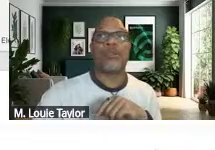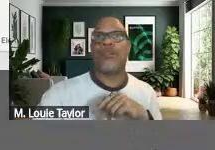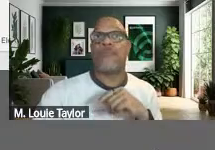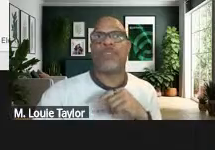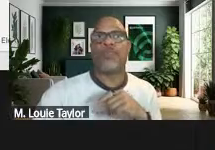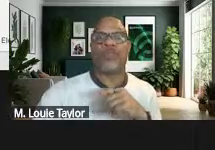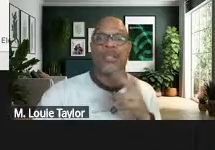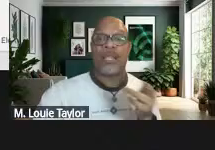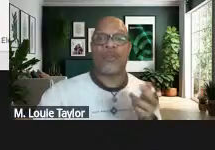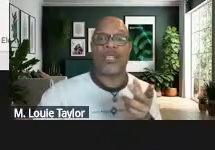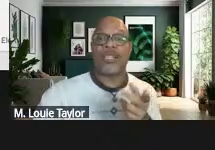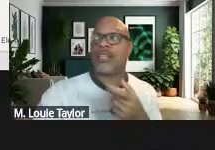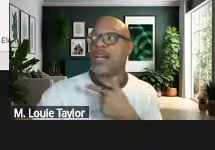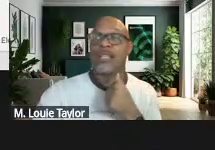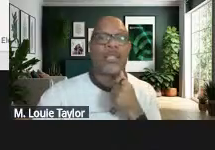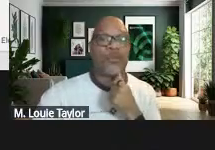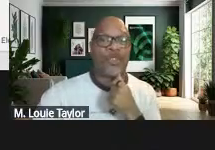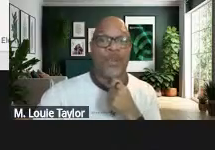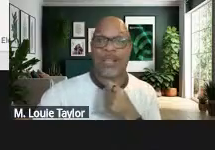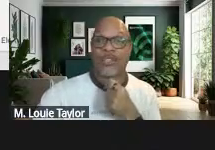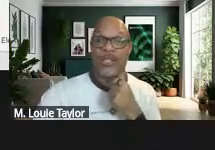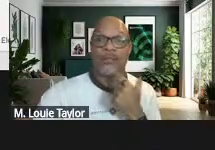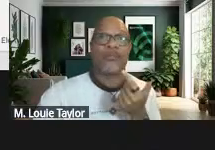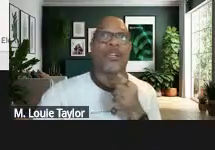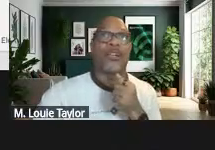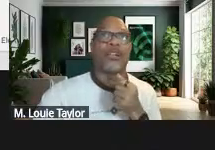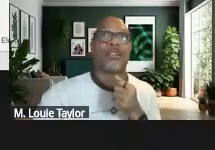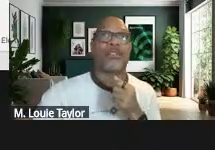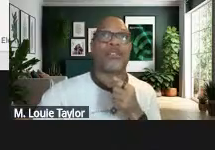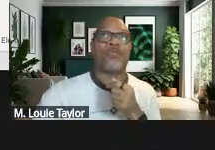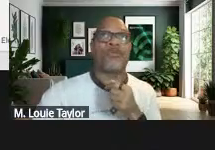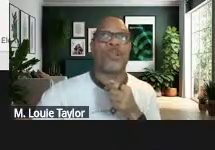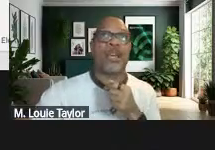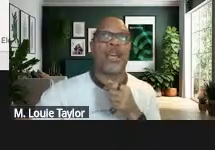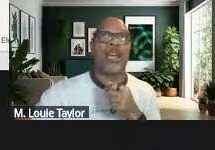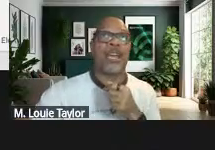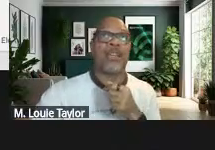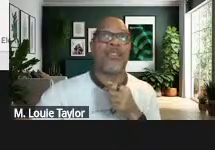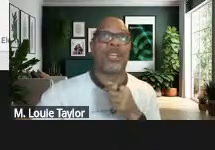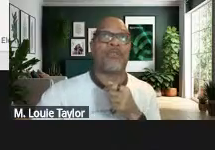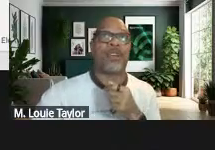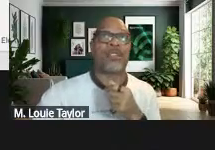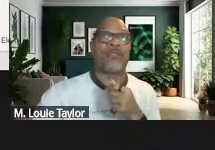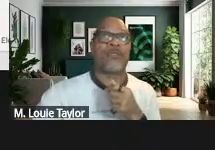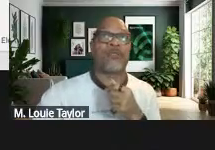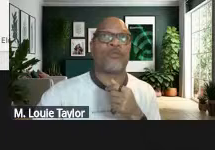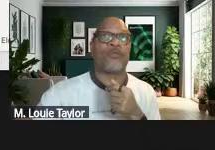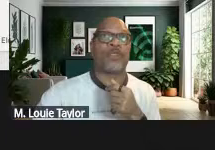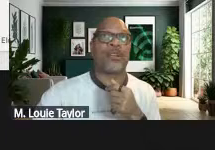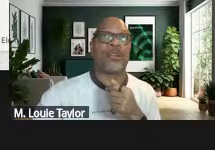drops. Boom. That was easy. I did that with him actually. So hey Andy, thanks for